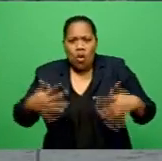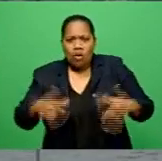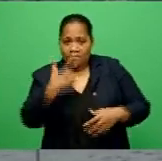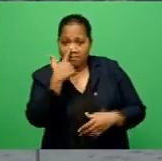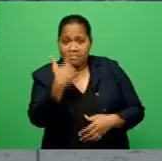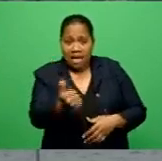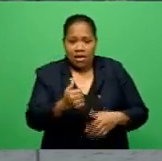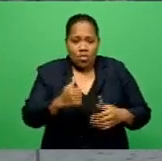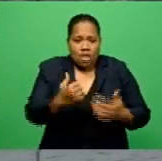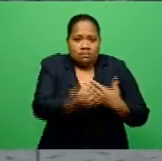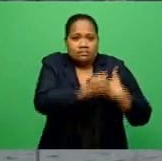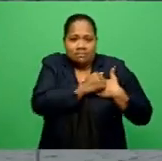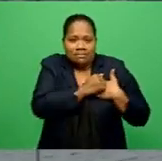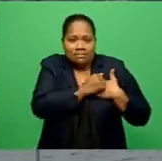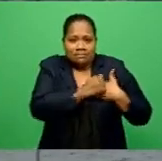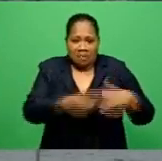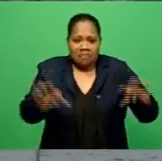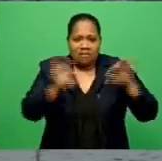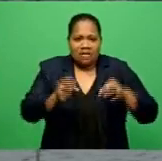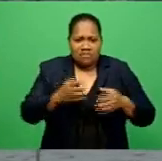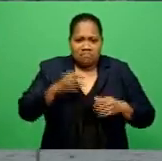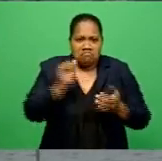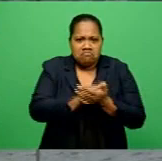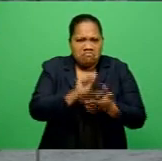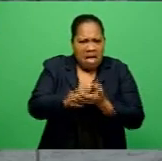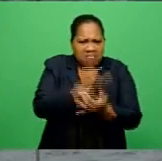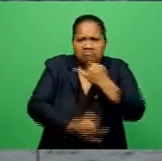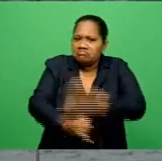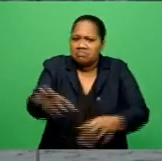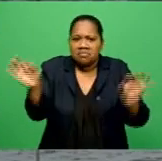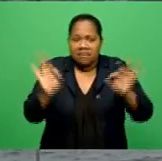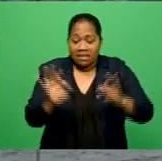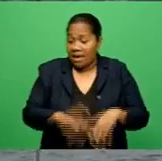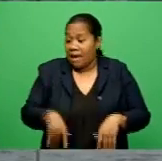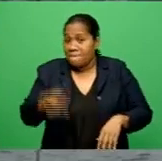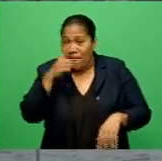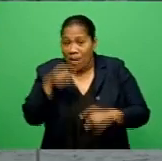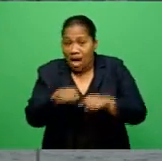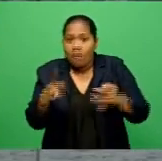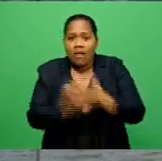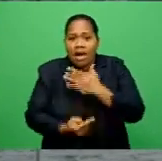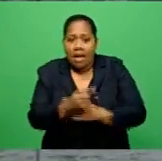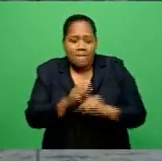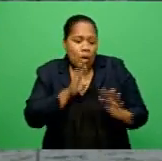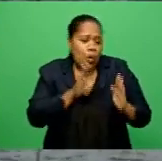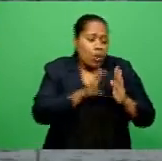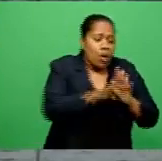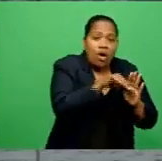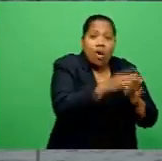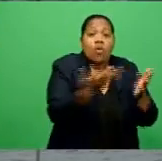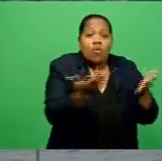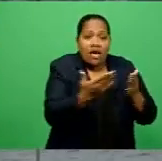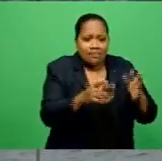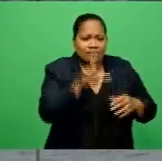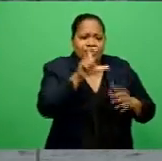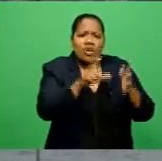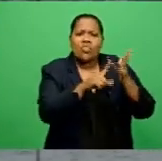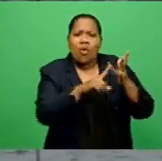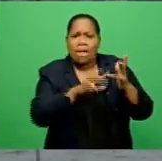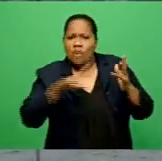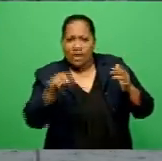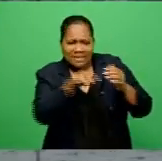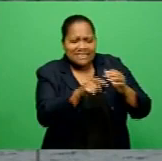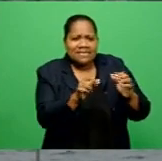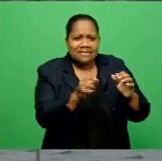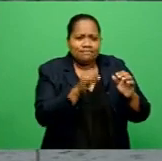injuries. Around 60 people from the nearby areas took shelter at the Lombui Sanatan Primary School, which also suffered